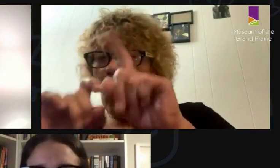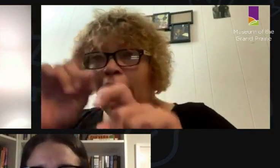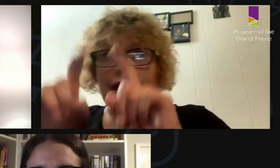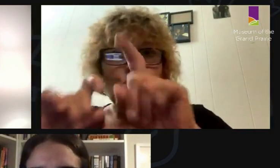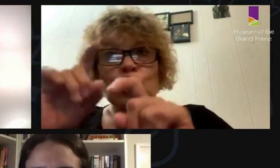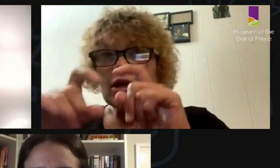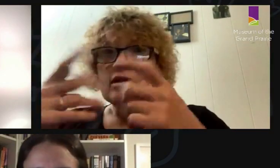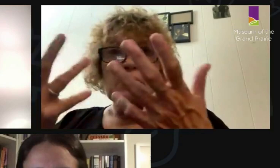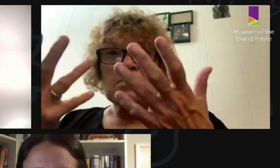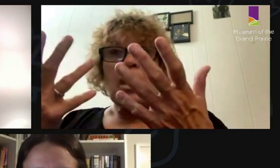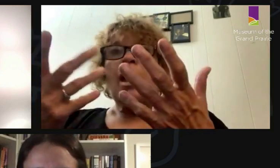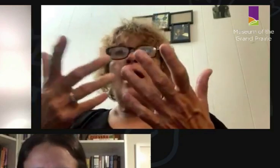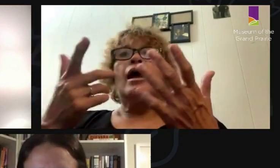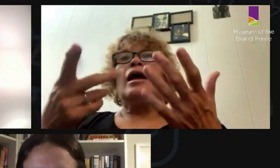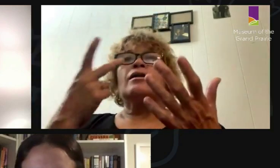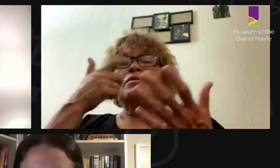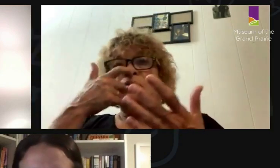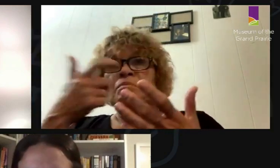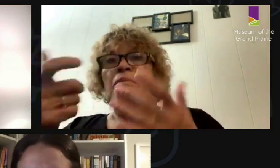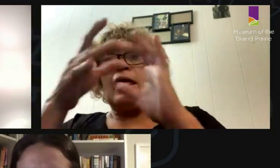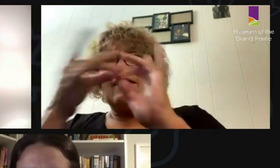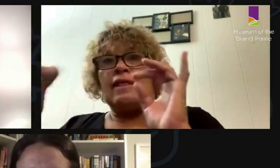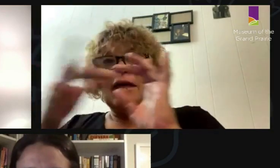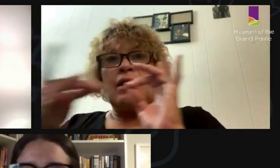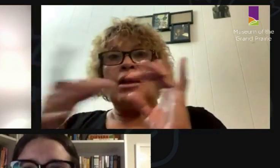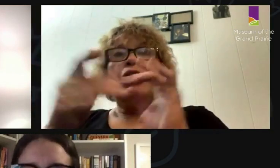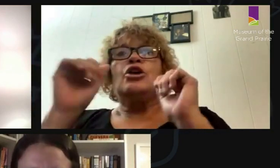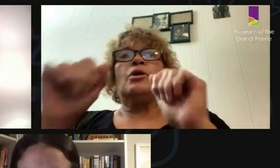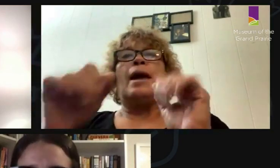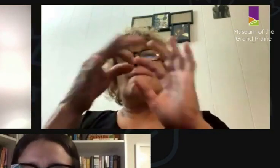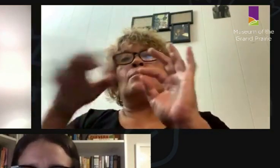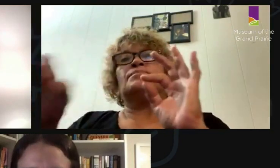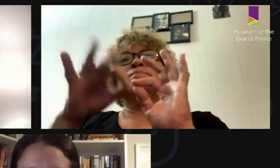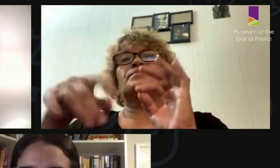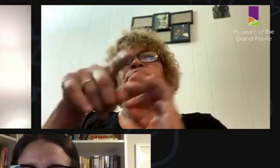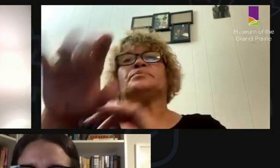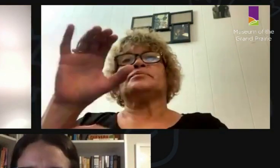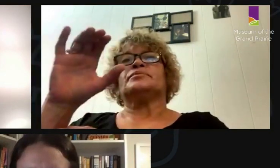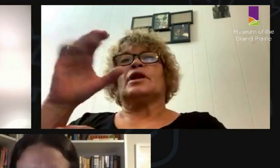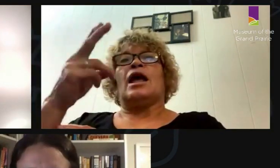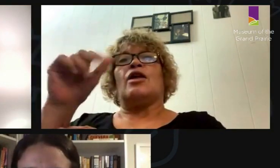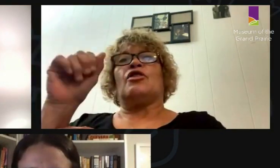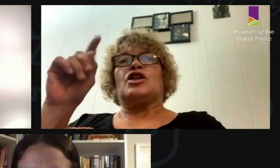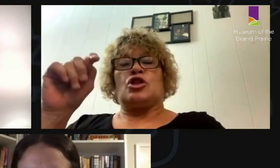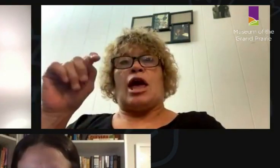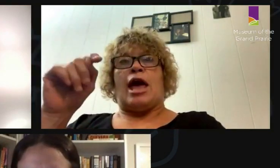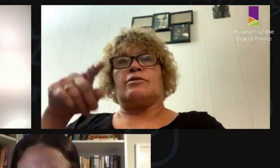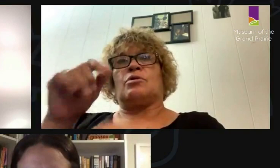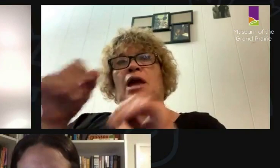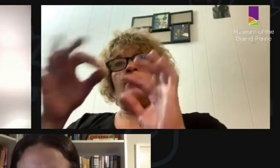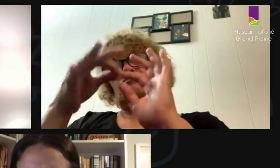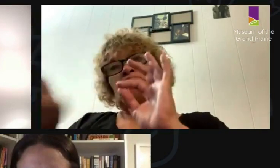in, have any questions or comments, feel free to put those in the comments section.